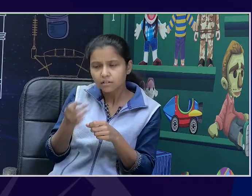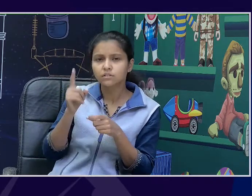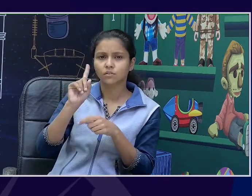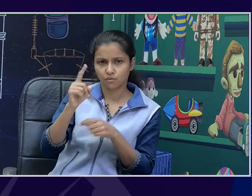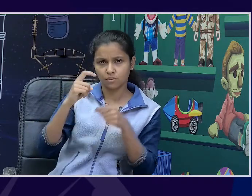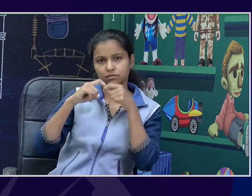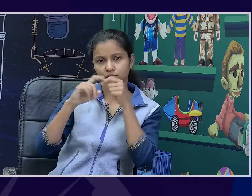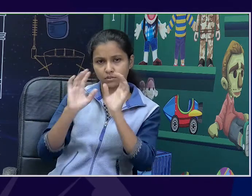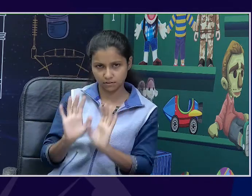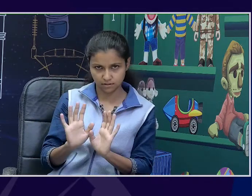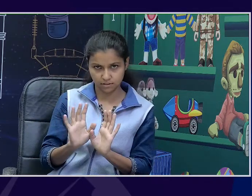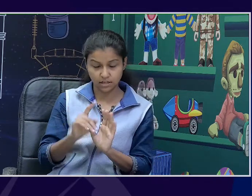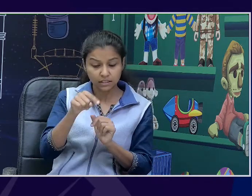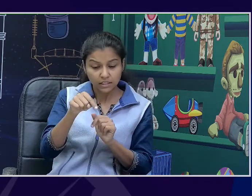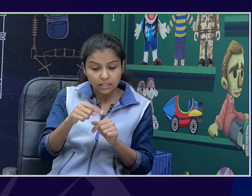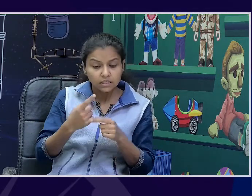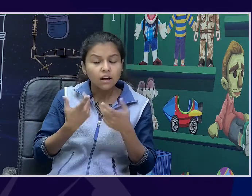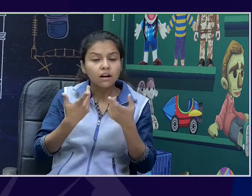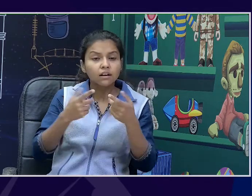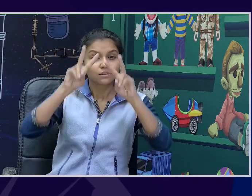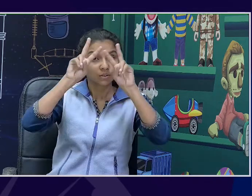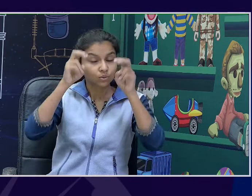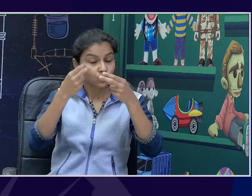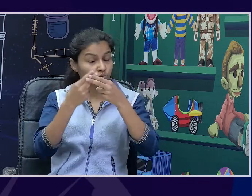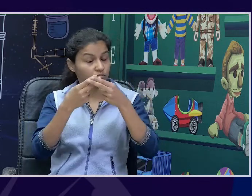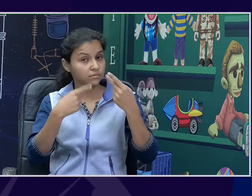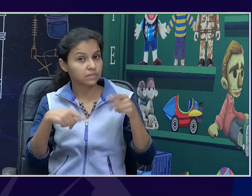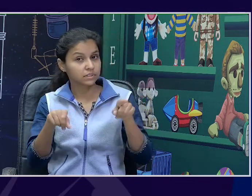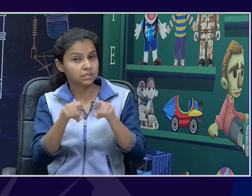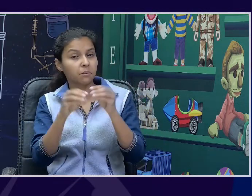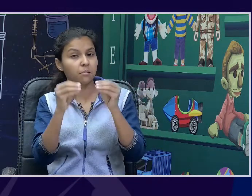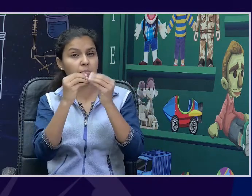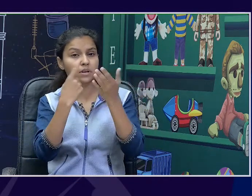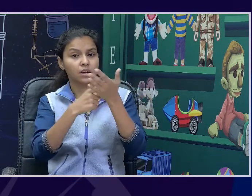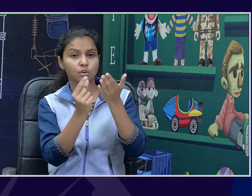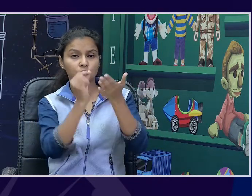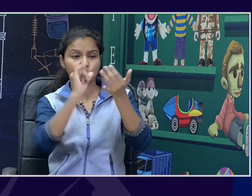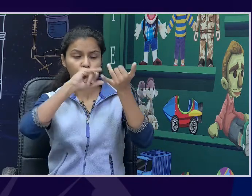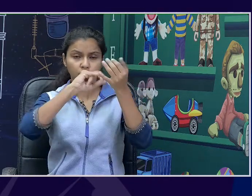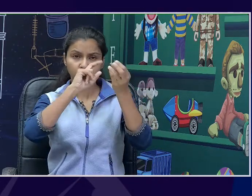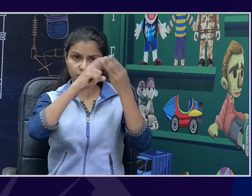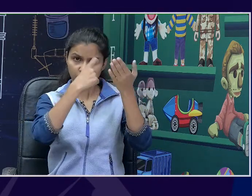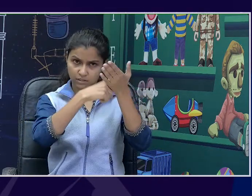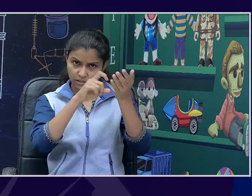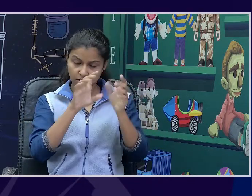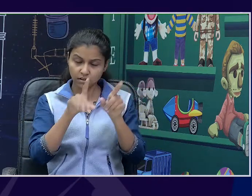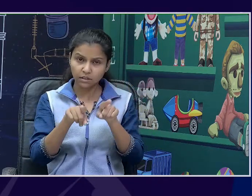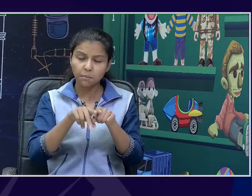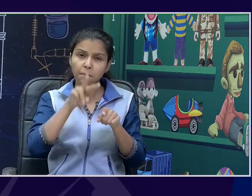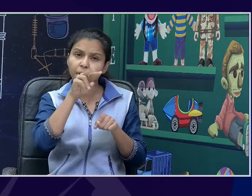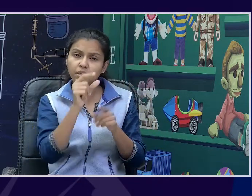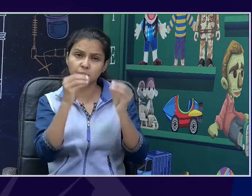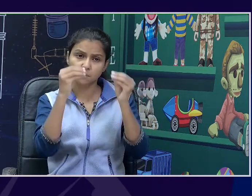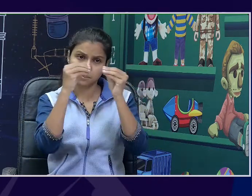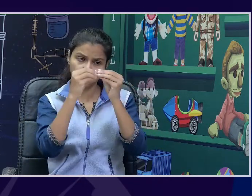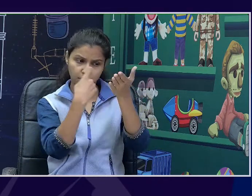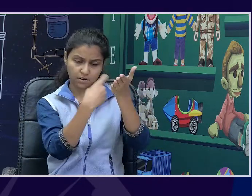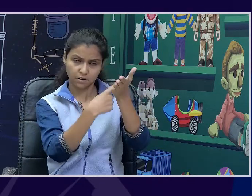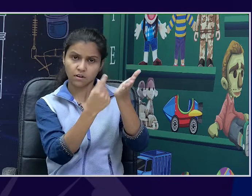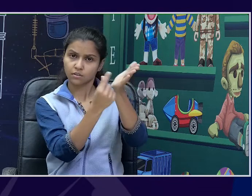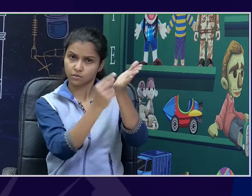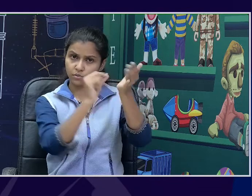you one question. There is a term in the story that is bruiser. So what exactly that is, sir? Bruiser means that bruiser is a